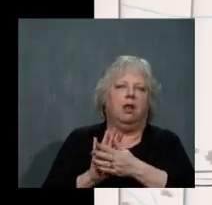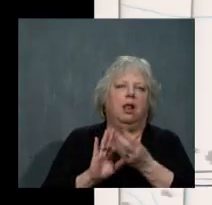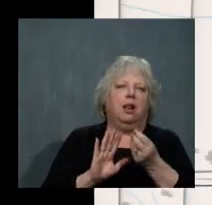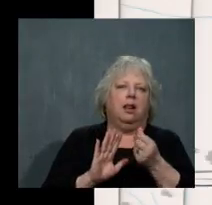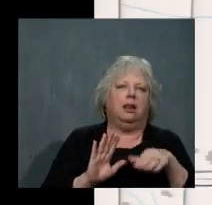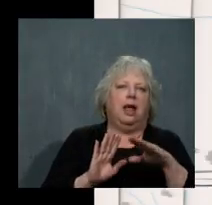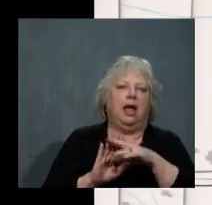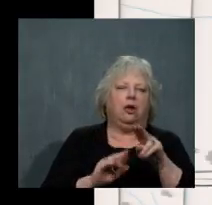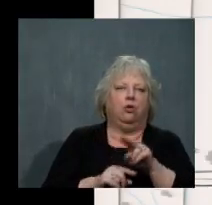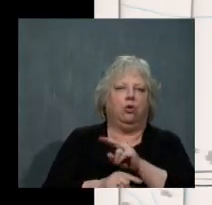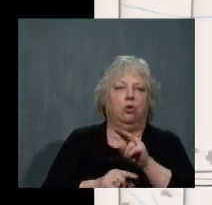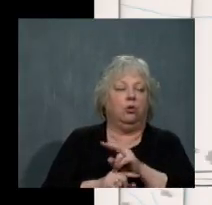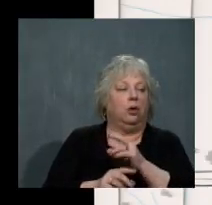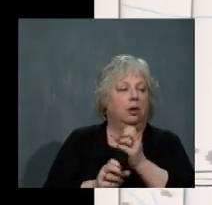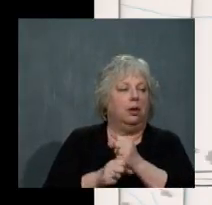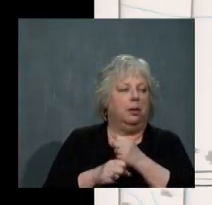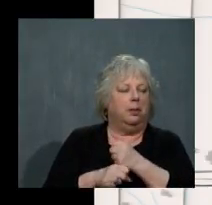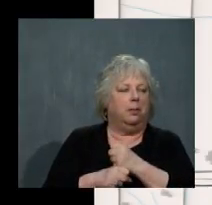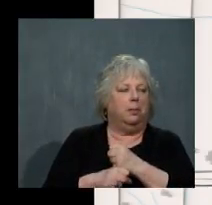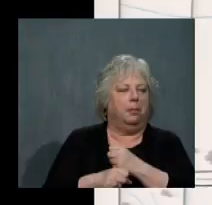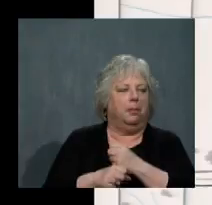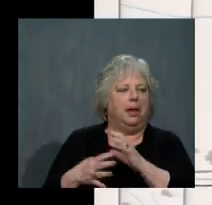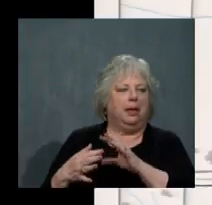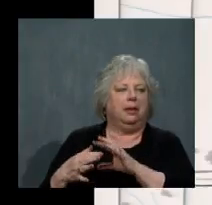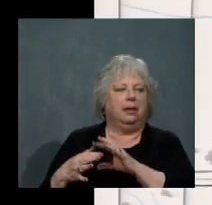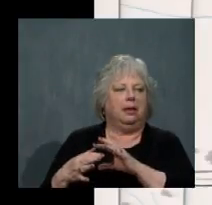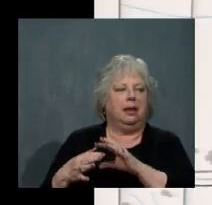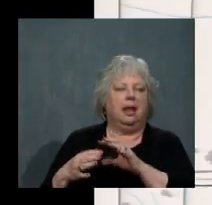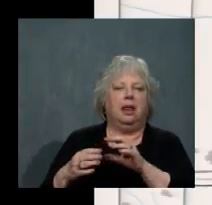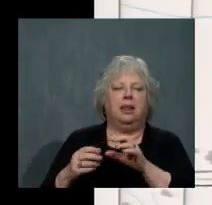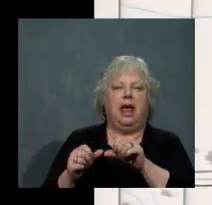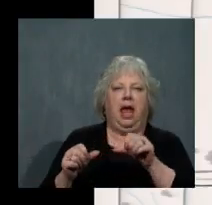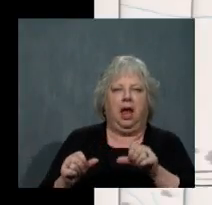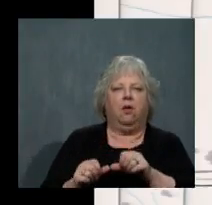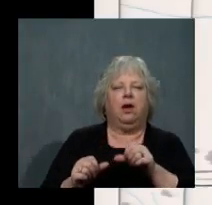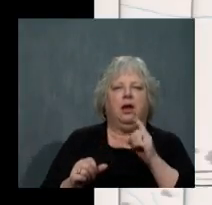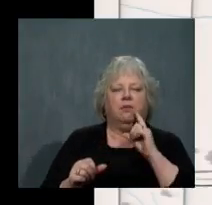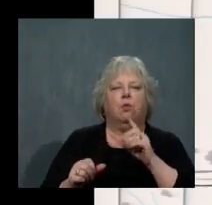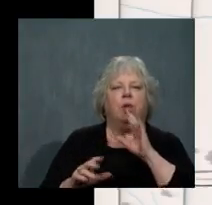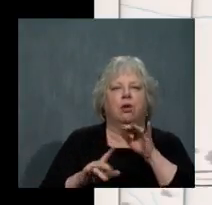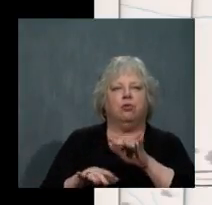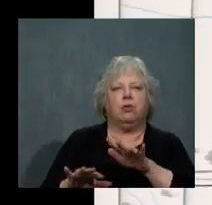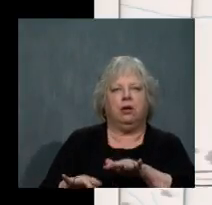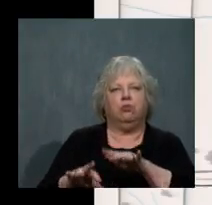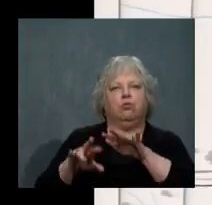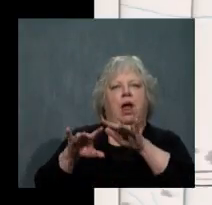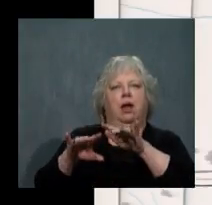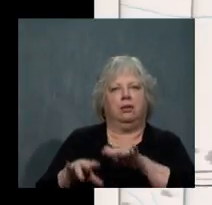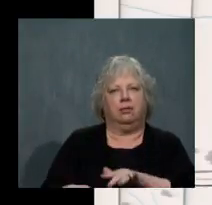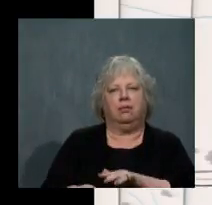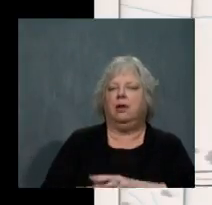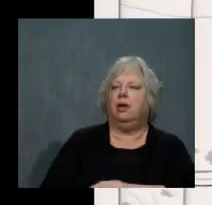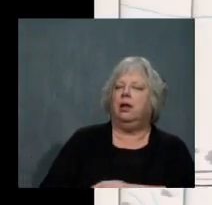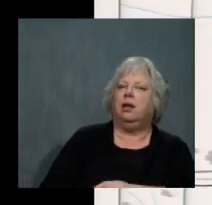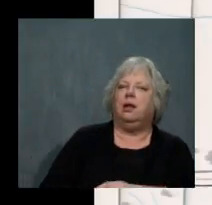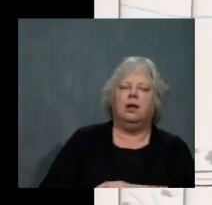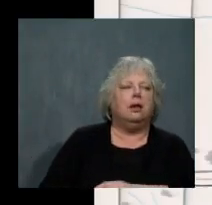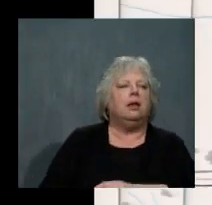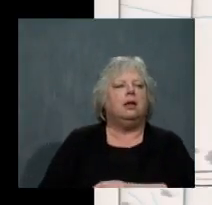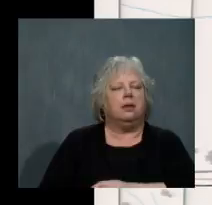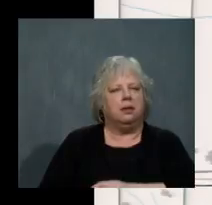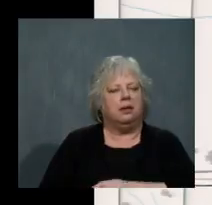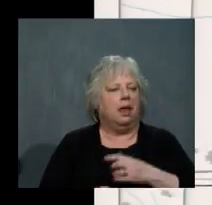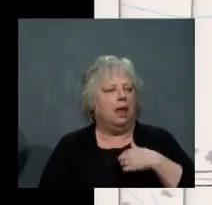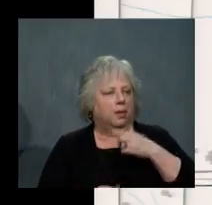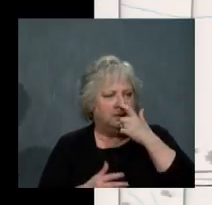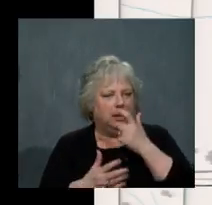that just makes the tie between the area for the creek. Okay, and I was looking at I was interested in who,